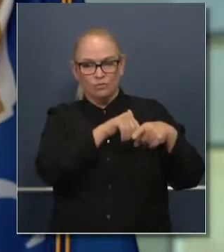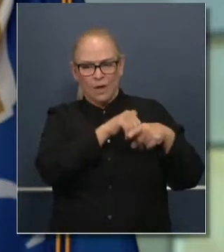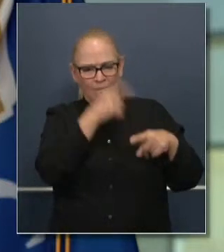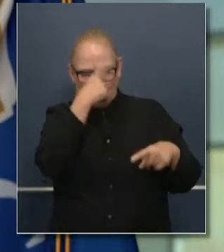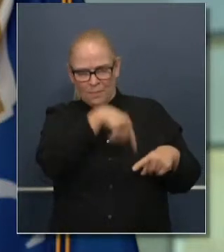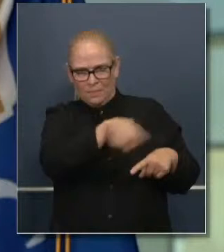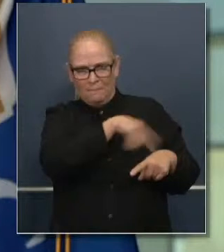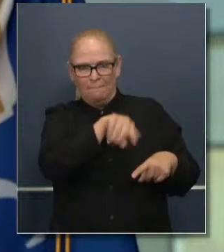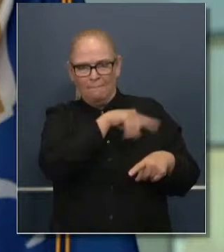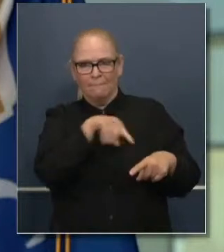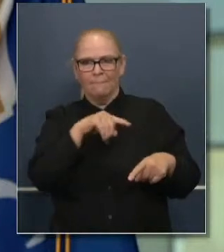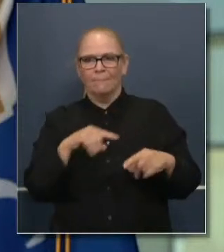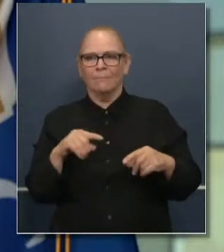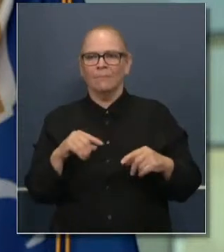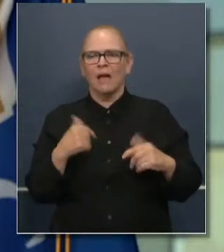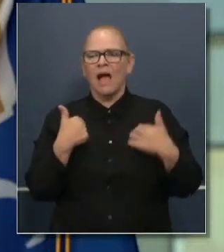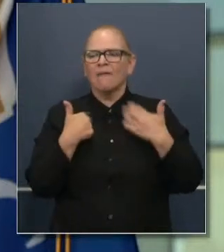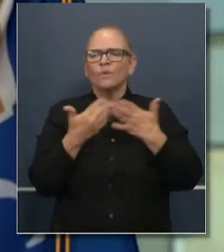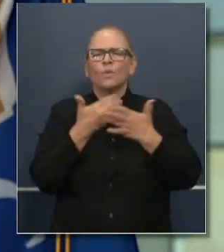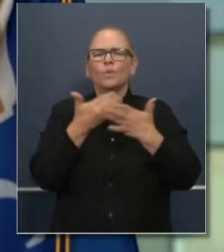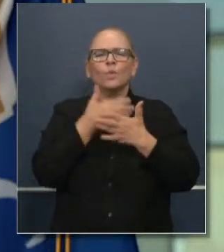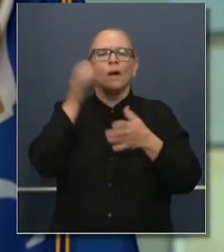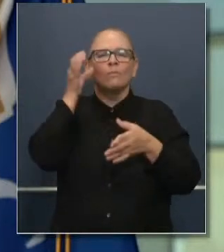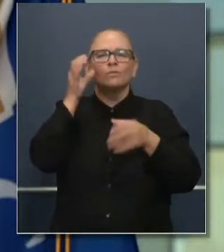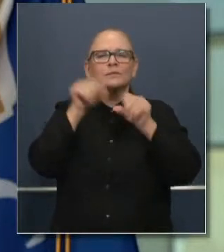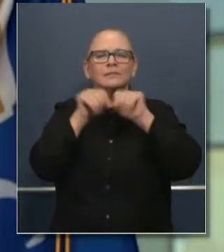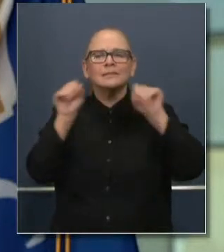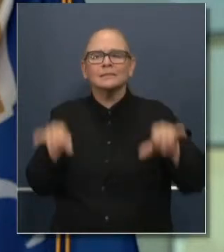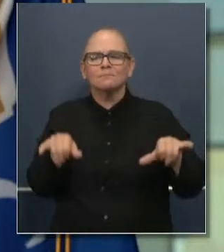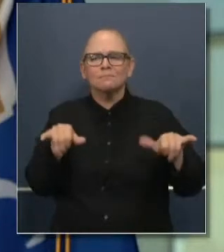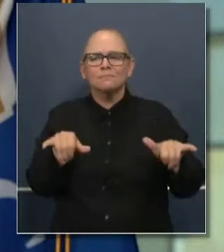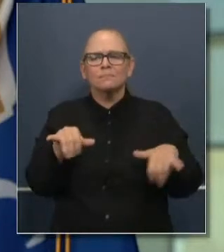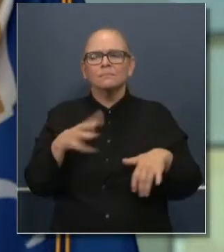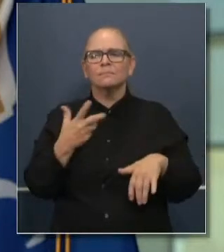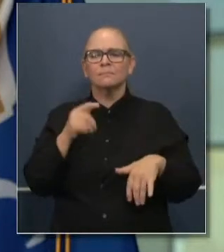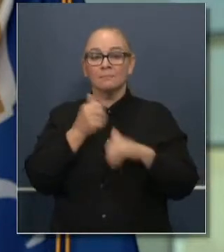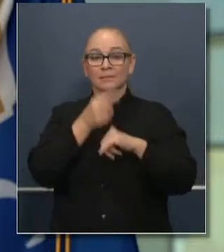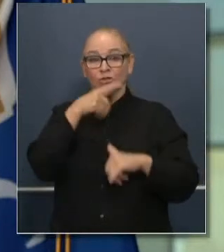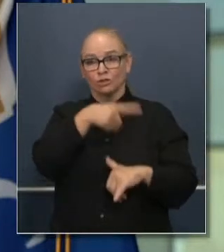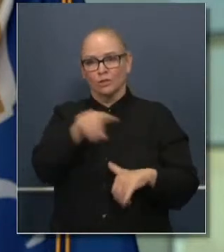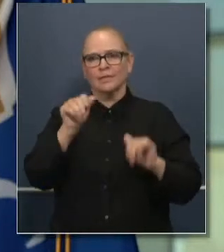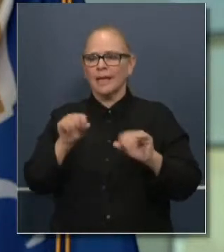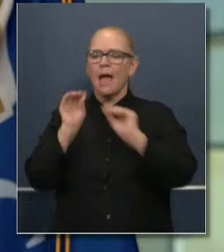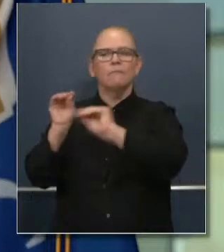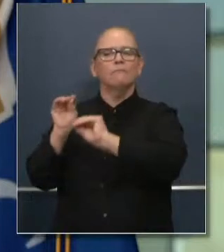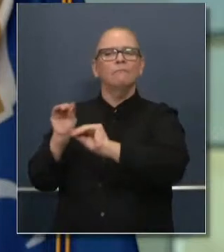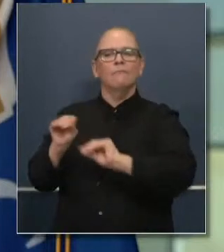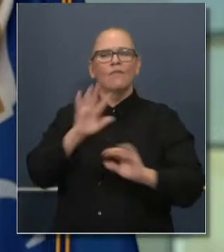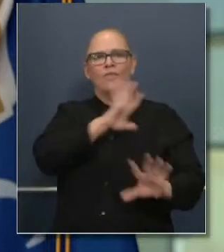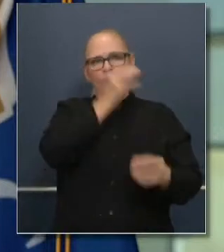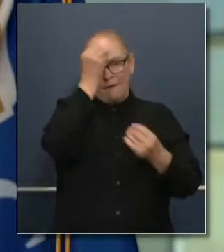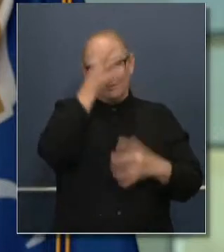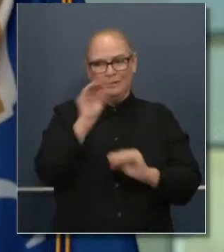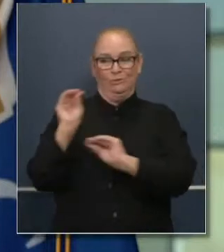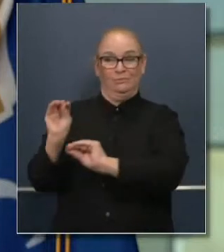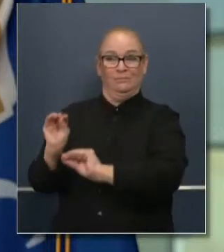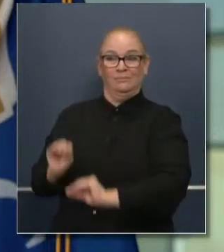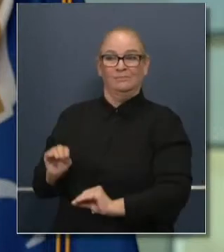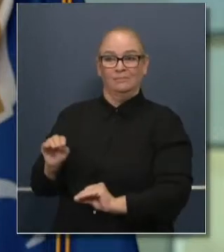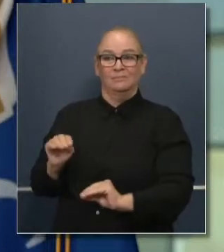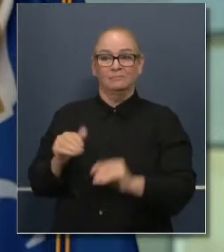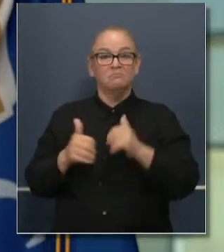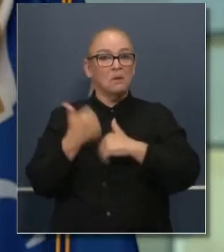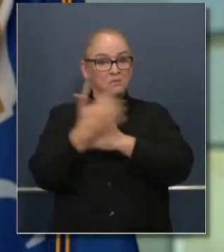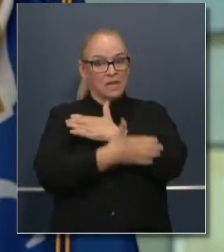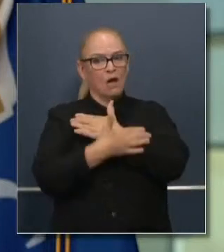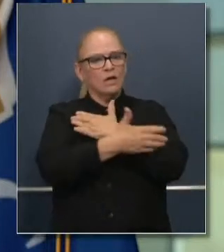been very fortunate to have the opting in of the vast majority of counties into the statewide database system.